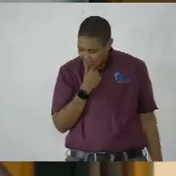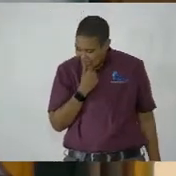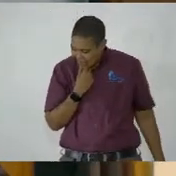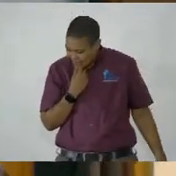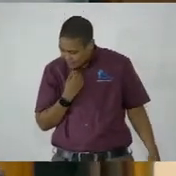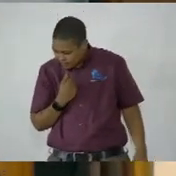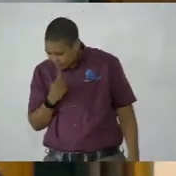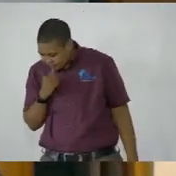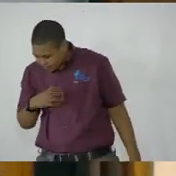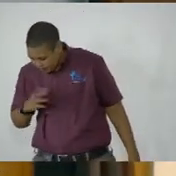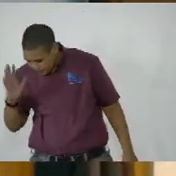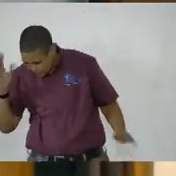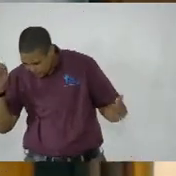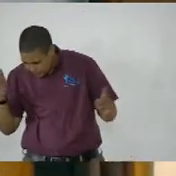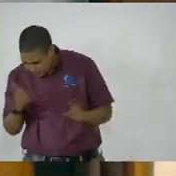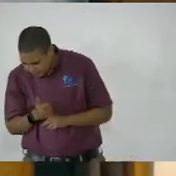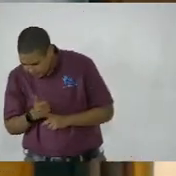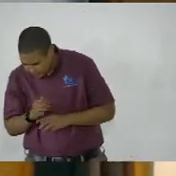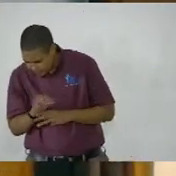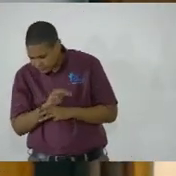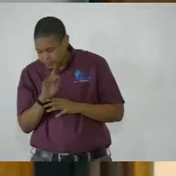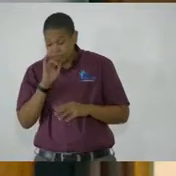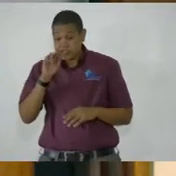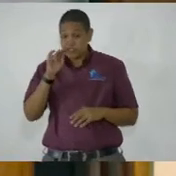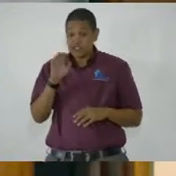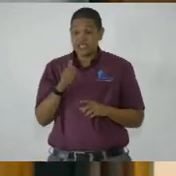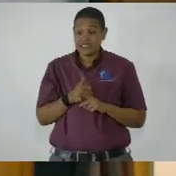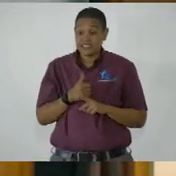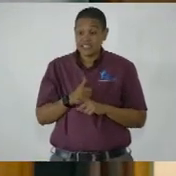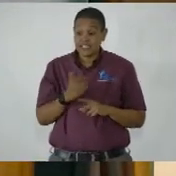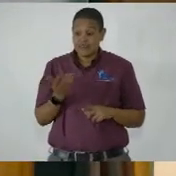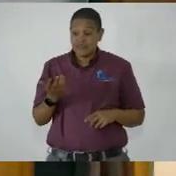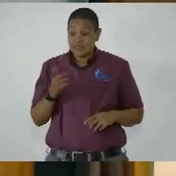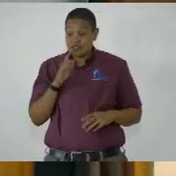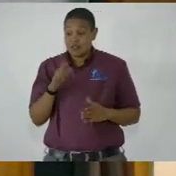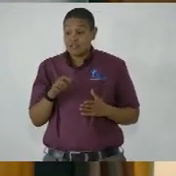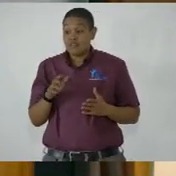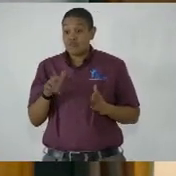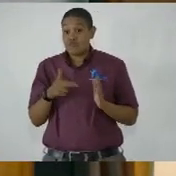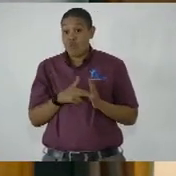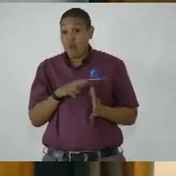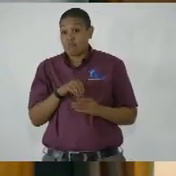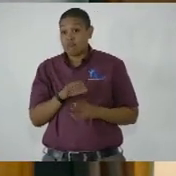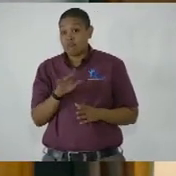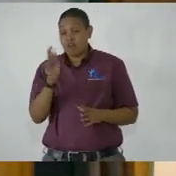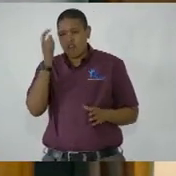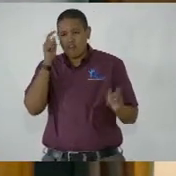So, Madam Speaker, the Minister of Justice is playing its role in the